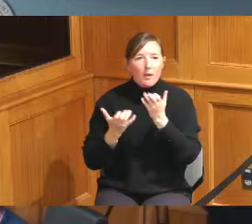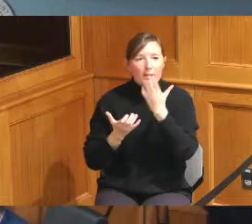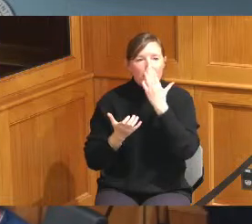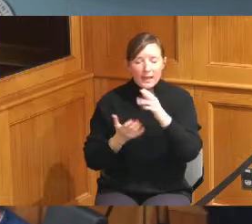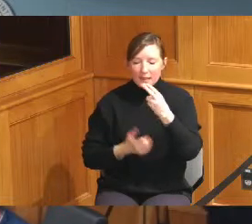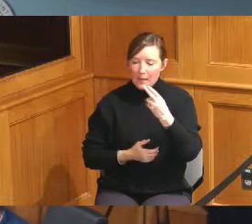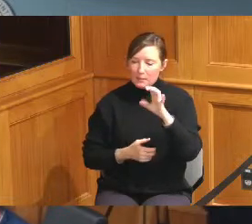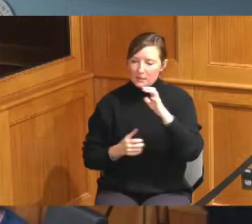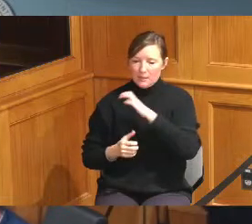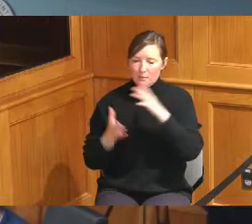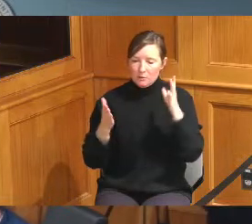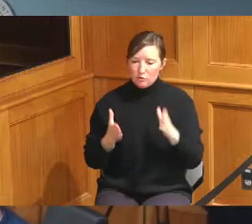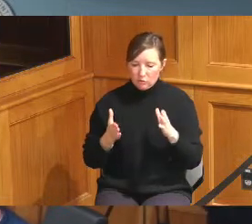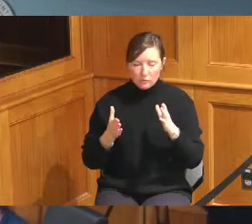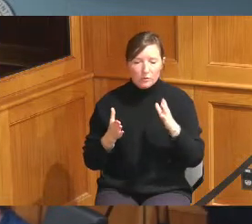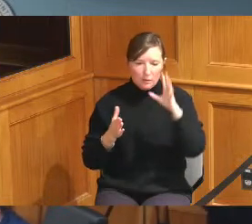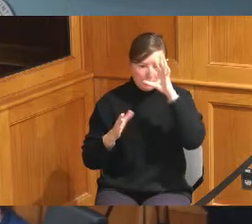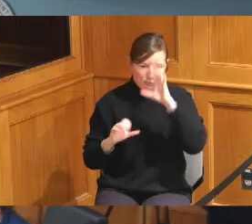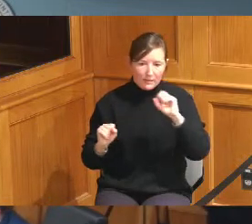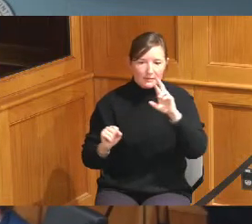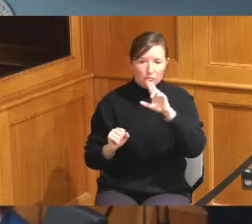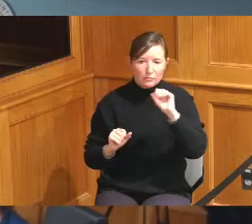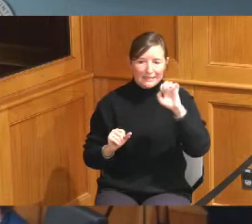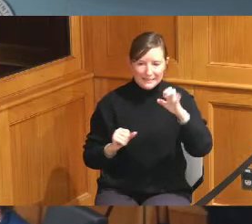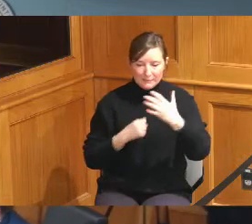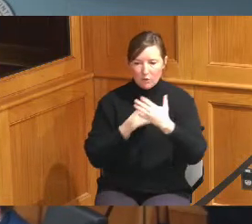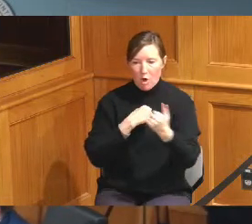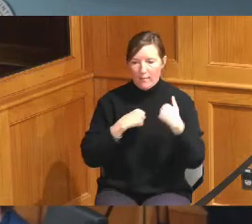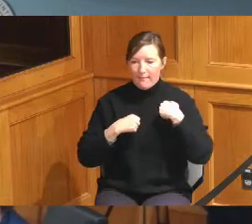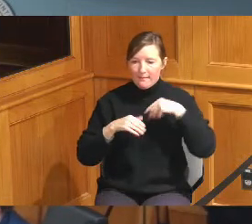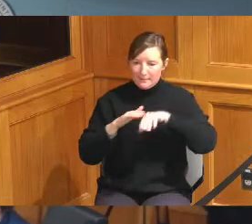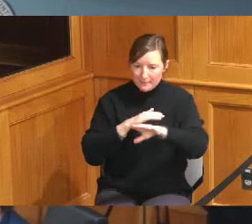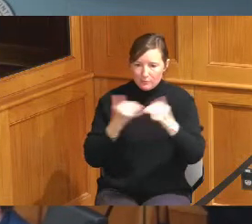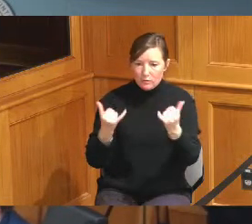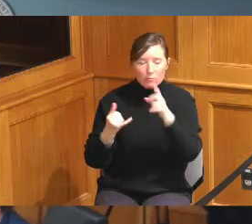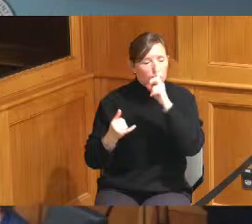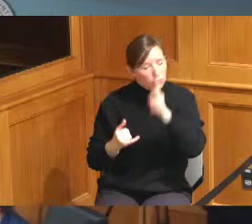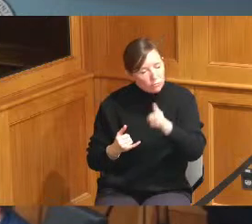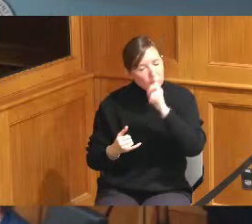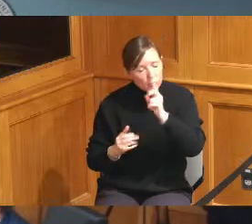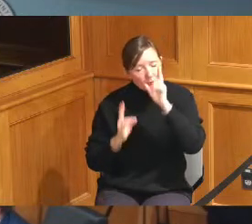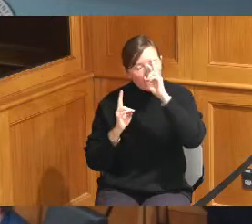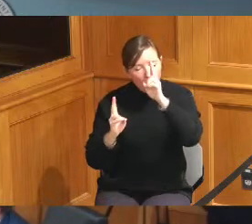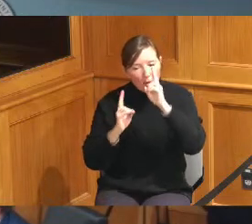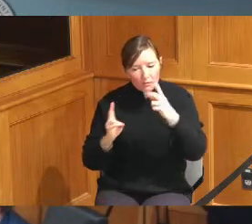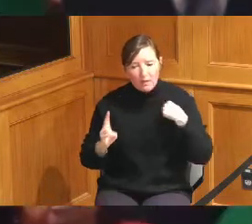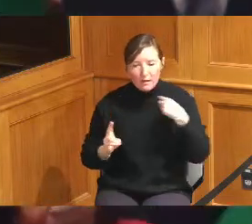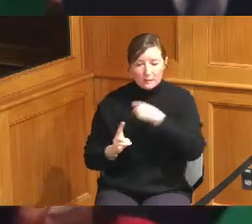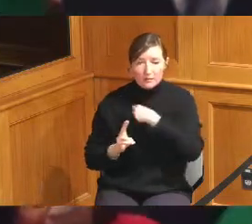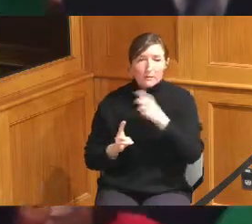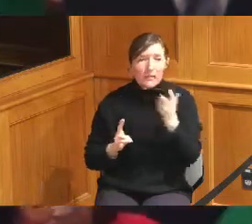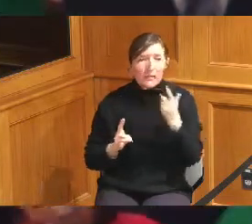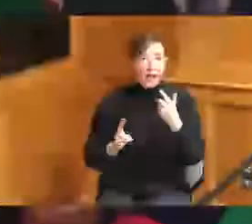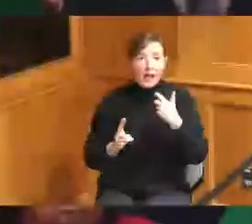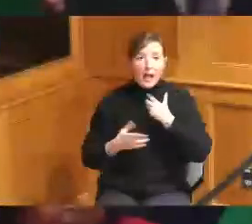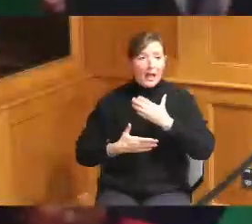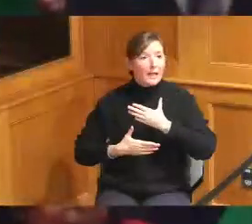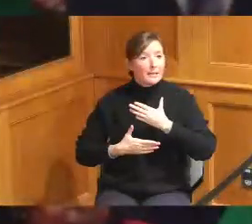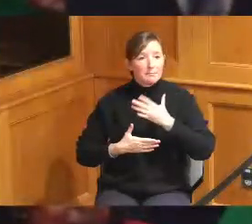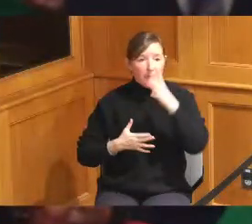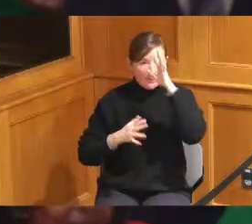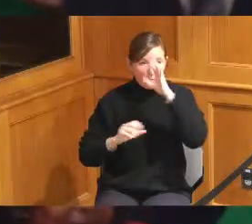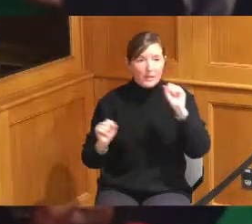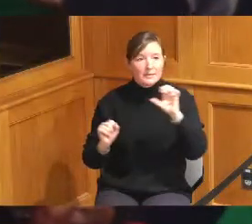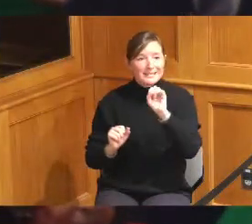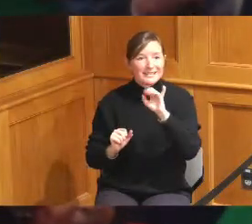Hamilton County Commissioners and then President Reese for bringing us here today. This is truly, truly an honor. I am Joya Dillard. I am the president